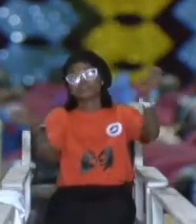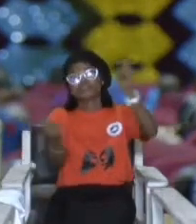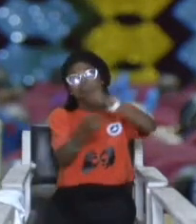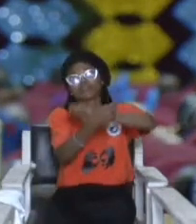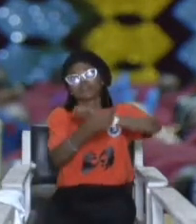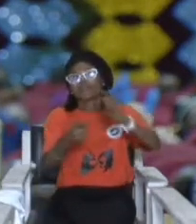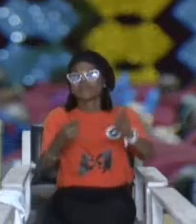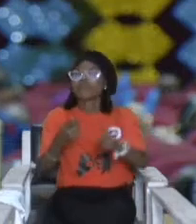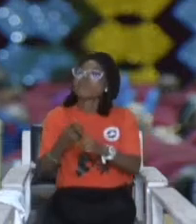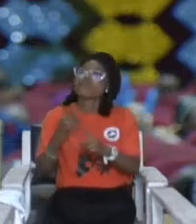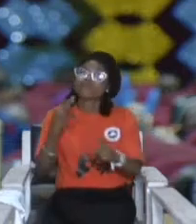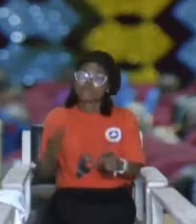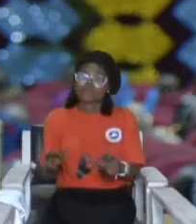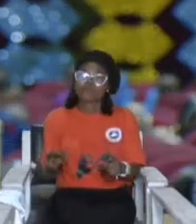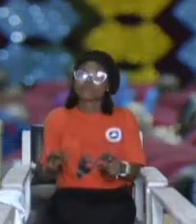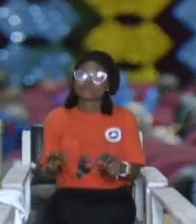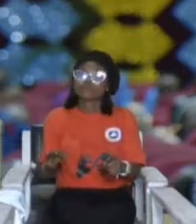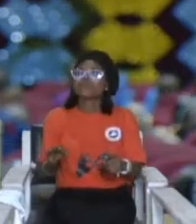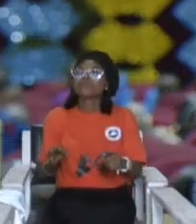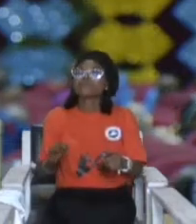It became the rod of fire.